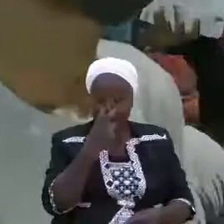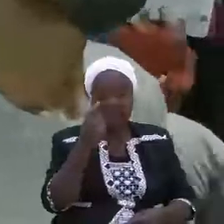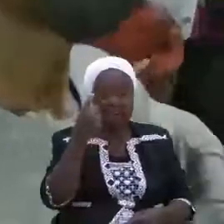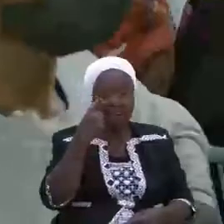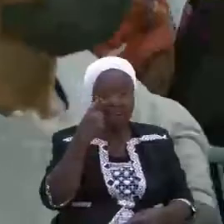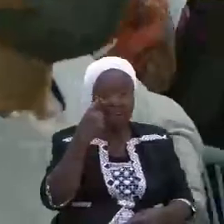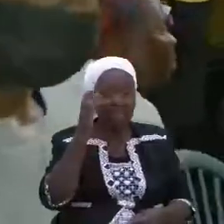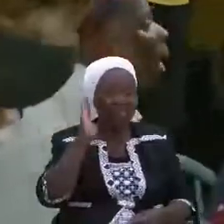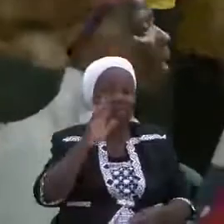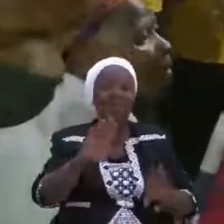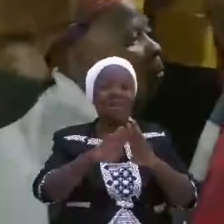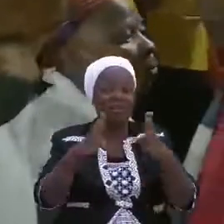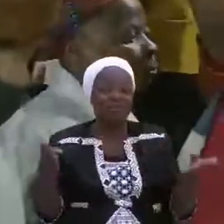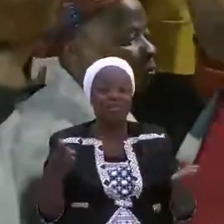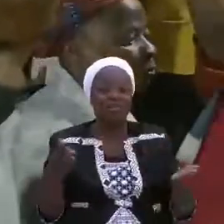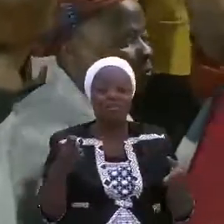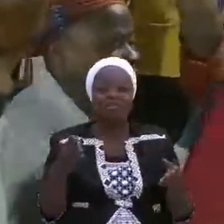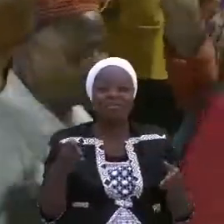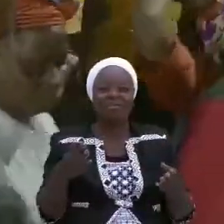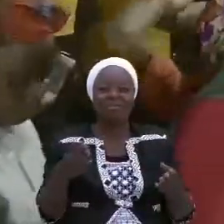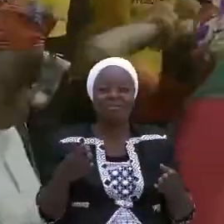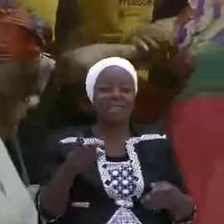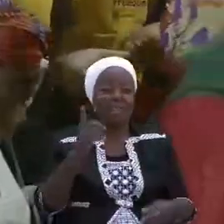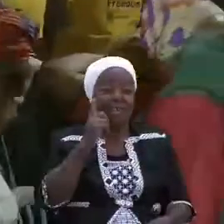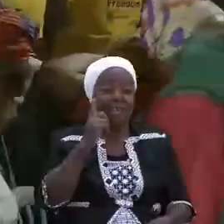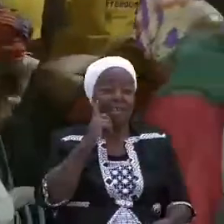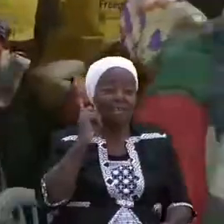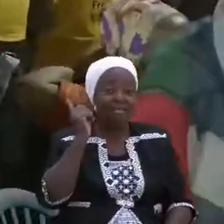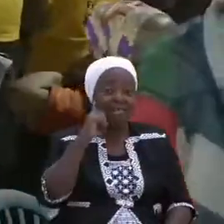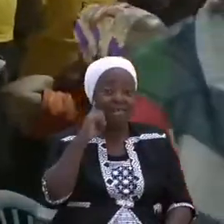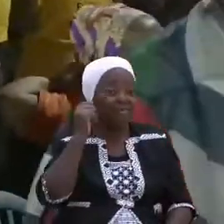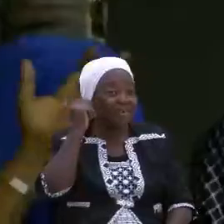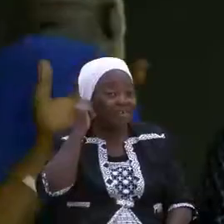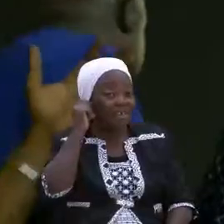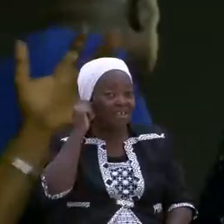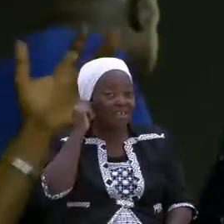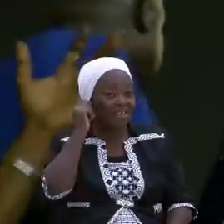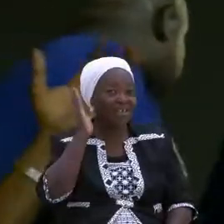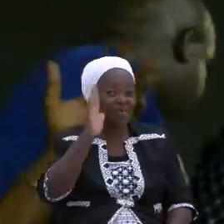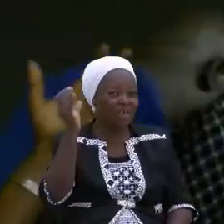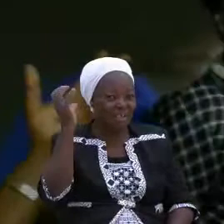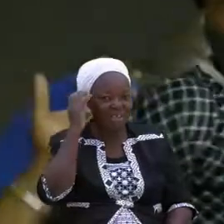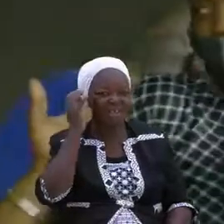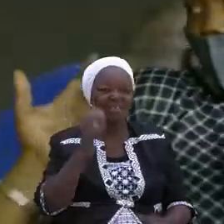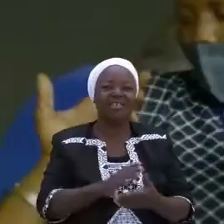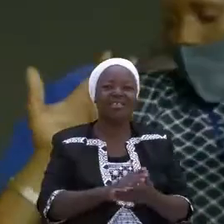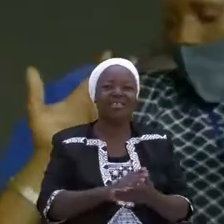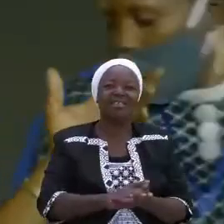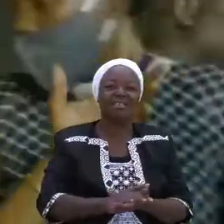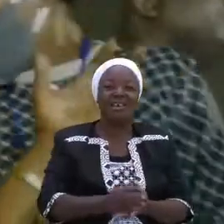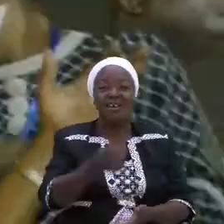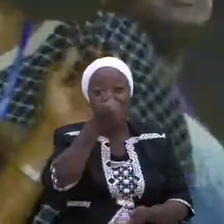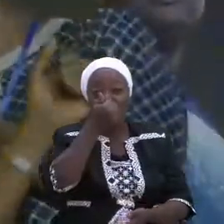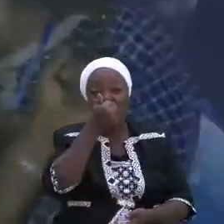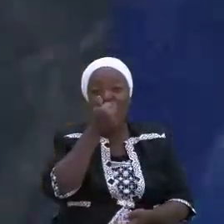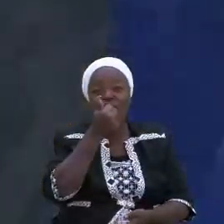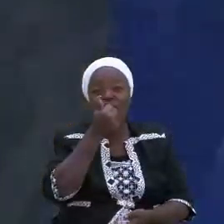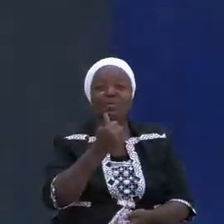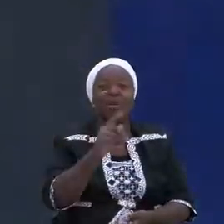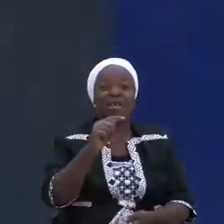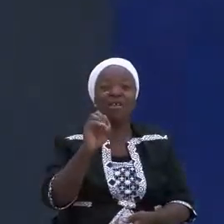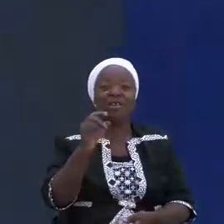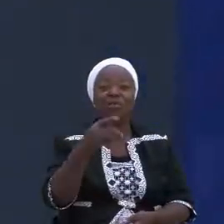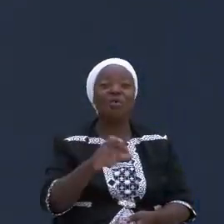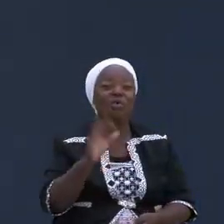open death yes we'll hear dumb tongues will speak